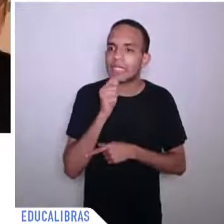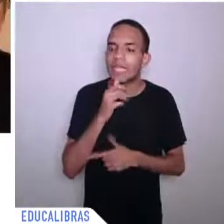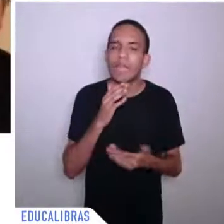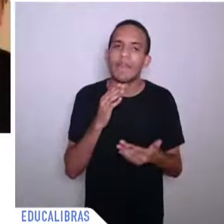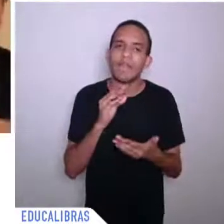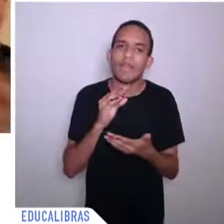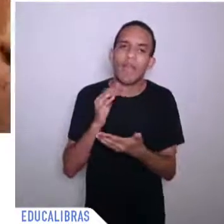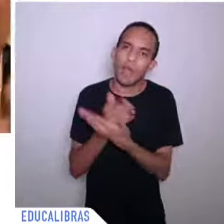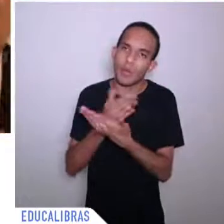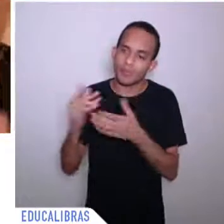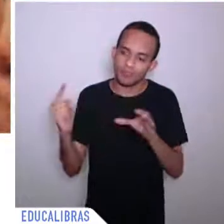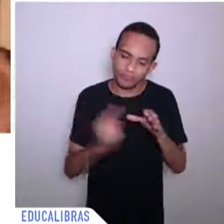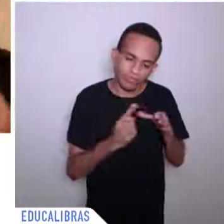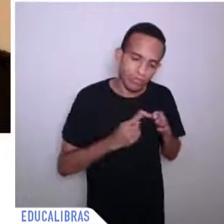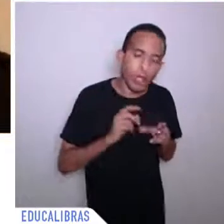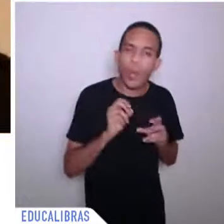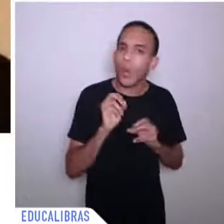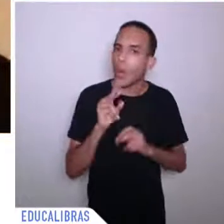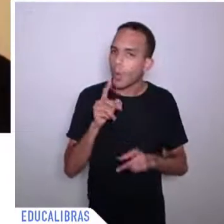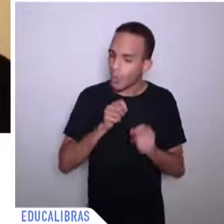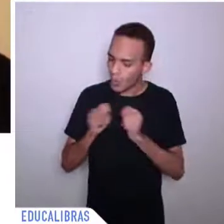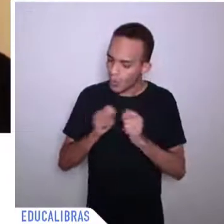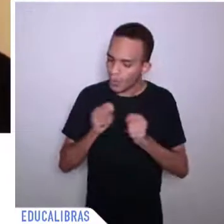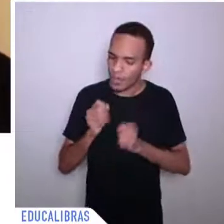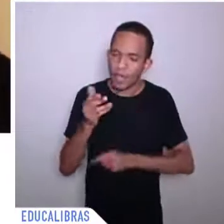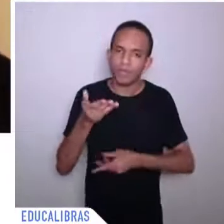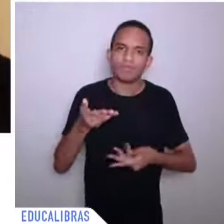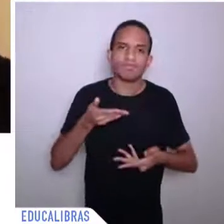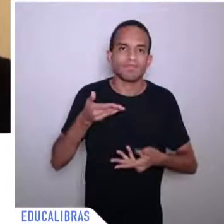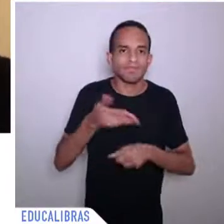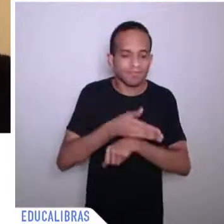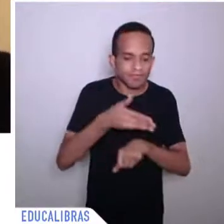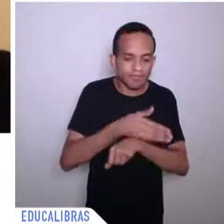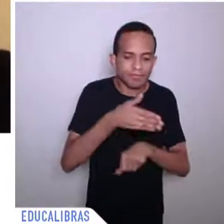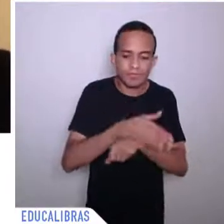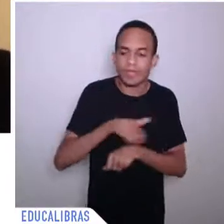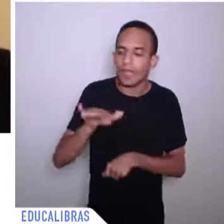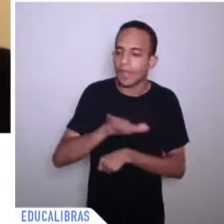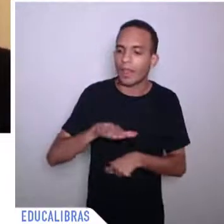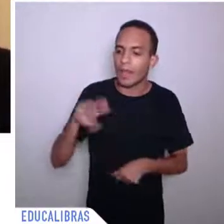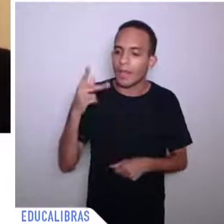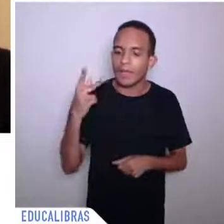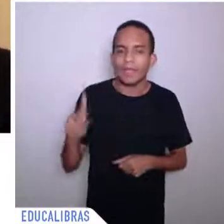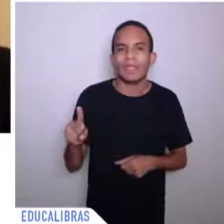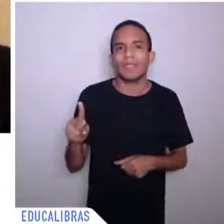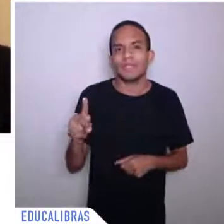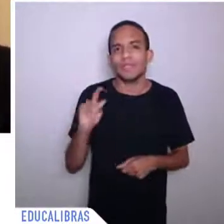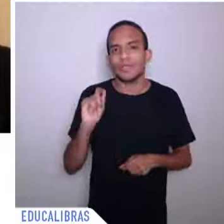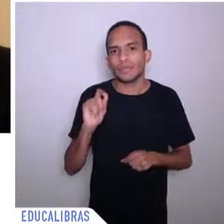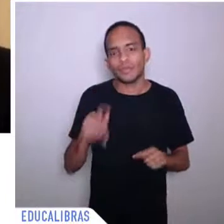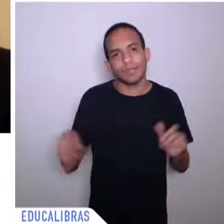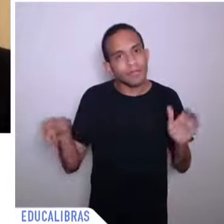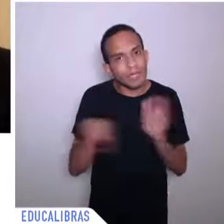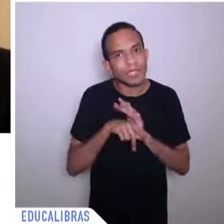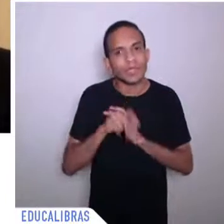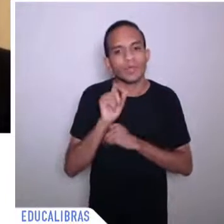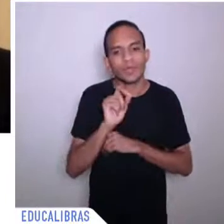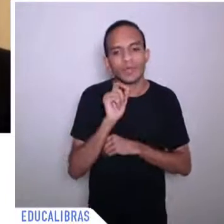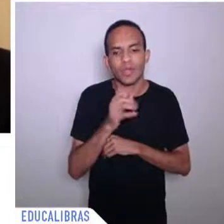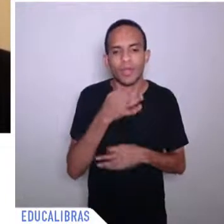conduct political will without the participation of some, or controlling the participation of